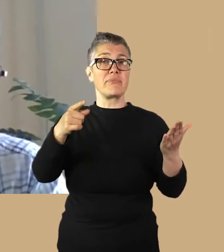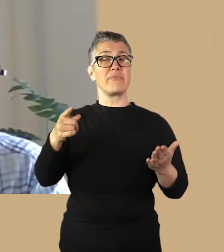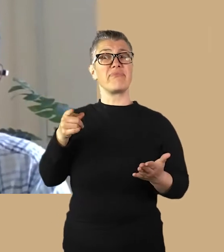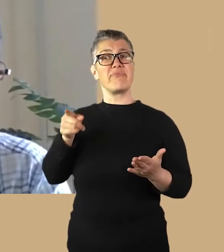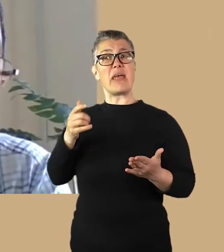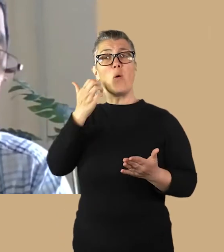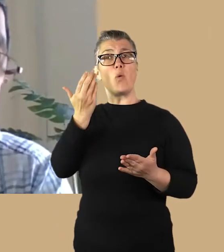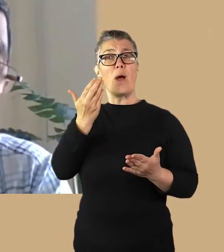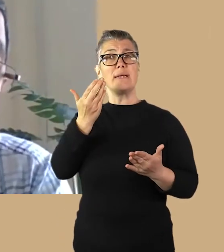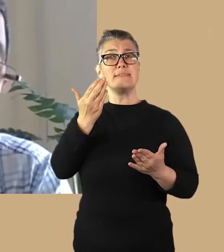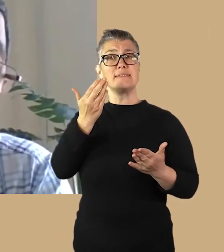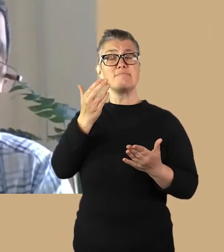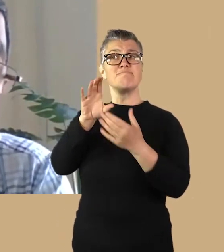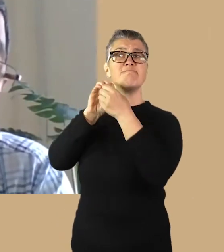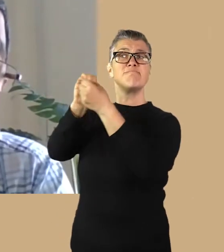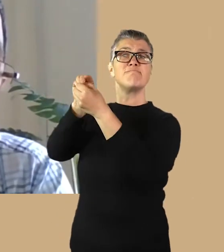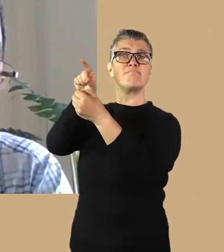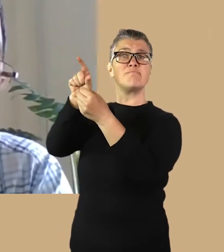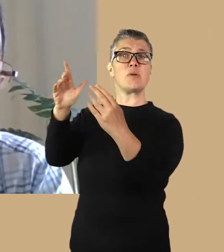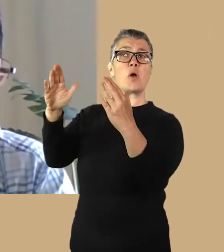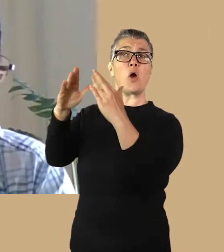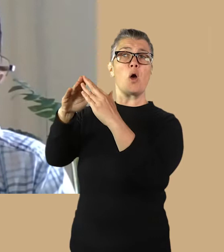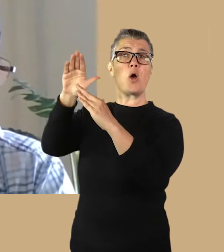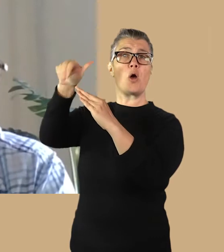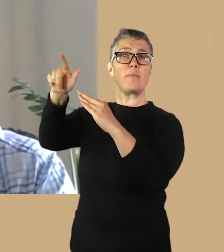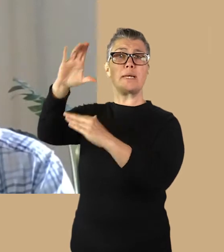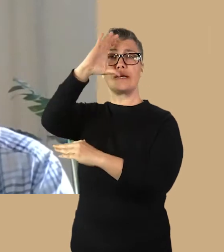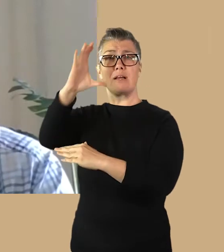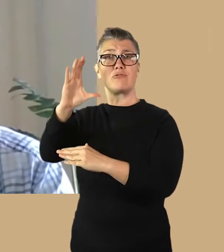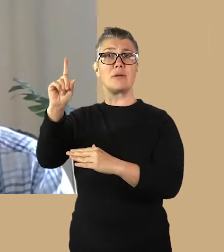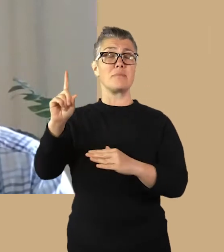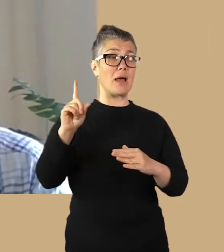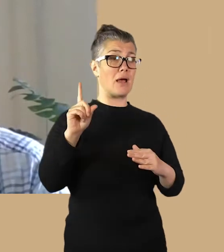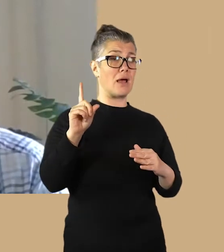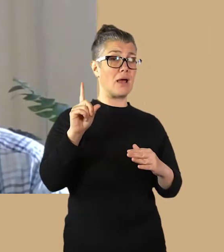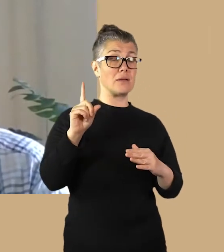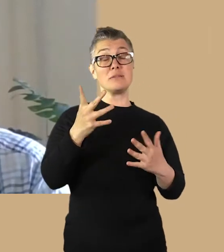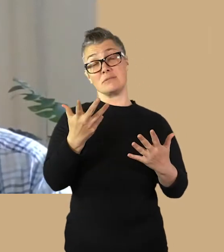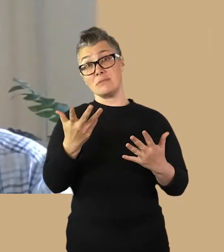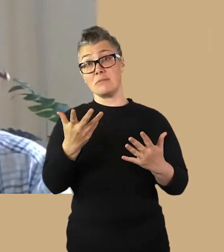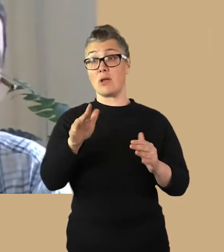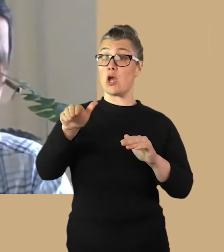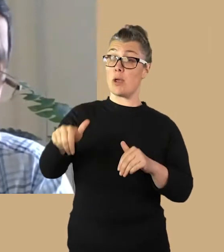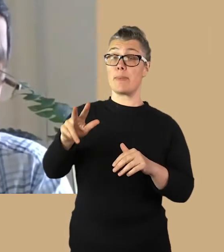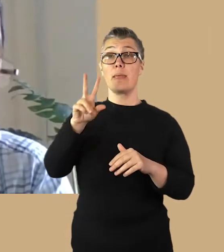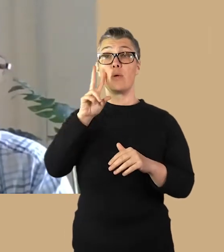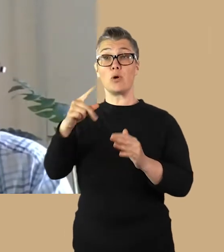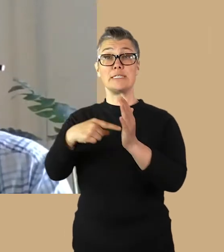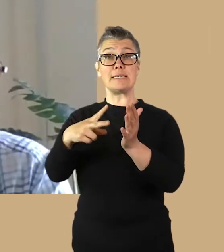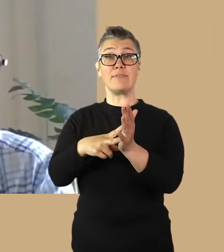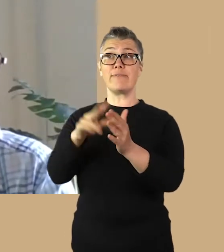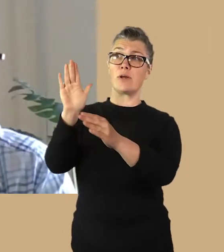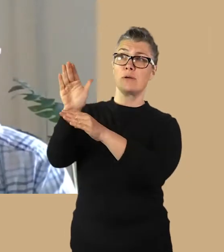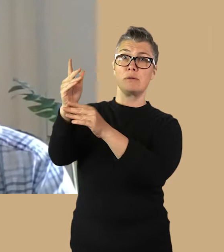forward back to their home country, whereas by watching the contents of foreign